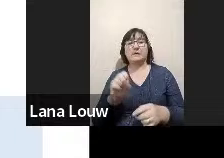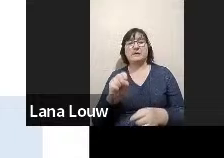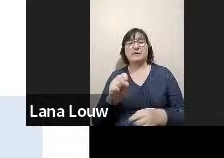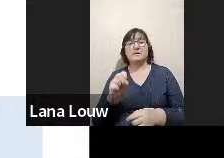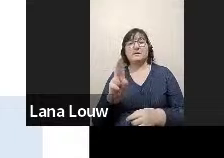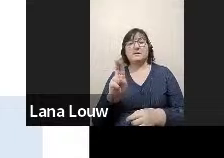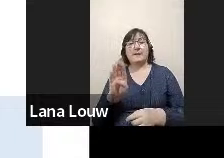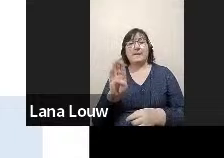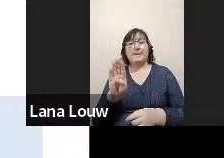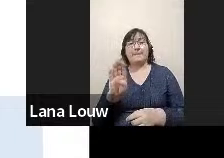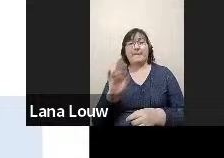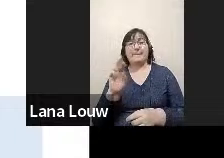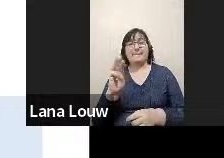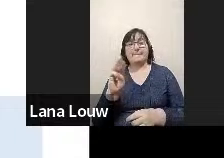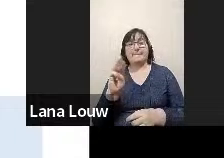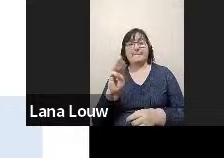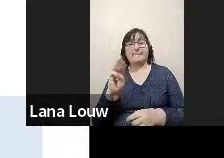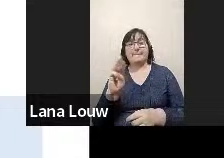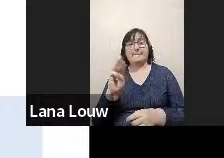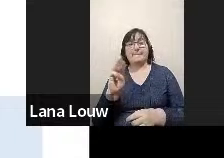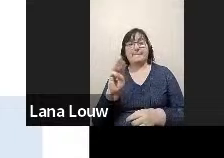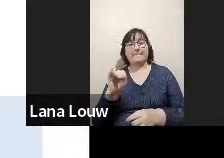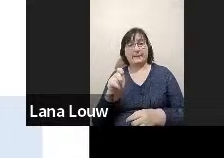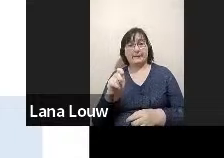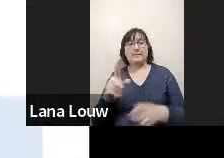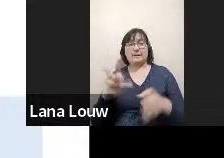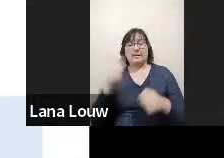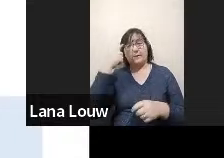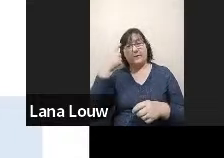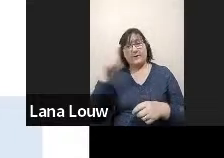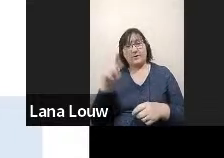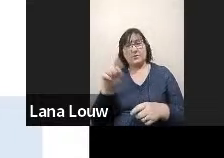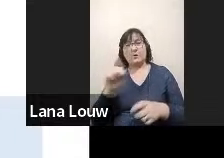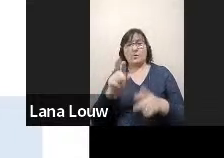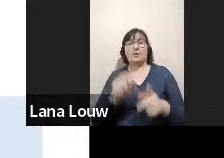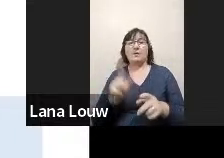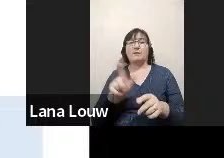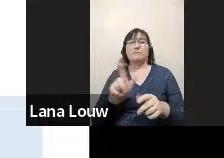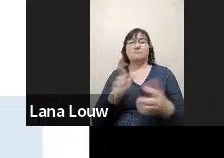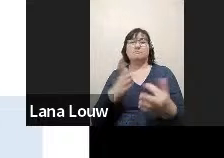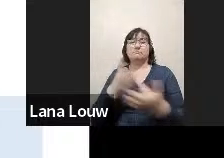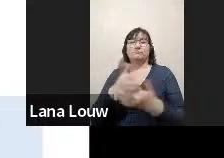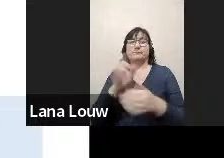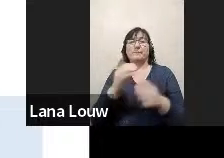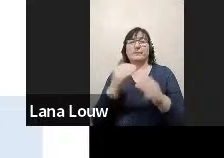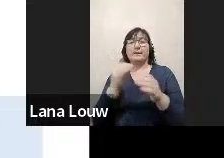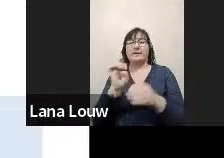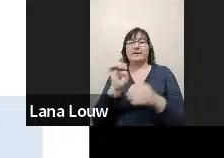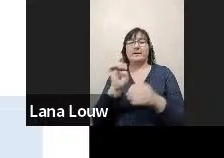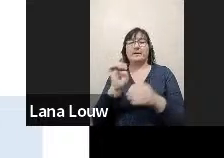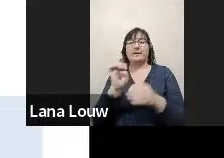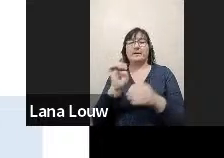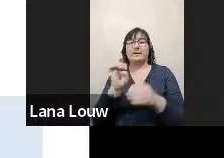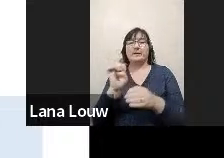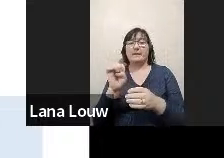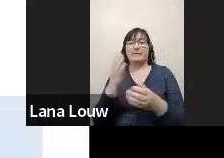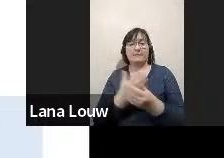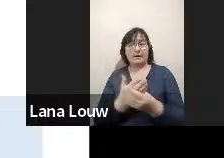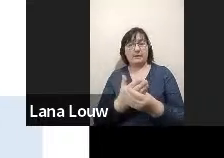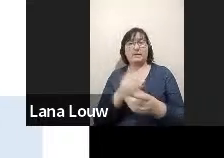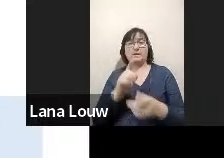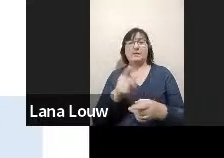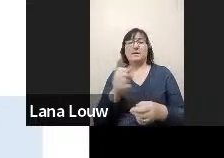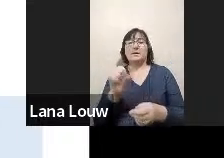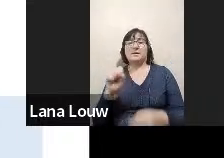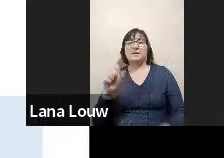and you can then log on to e-filing, and the status will either say successfully active, or it'll give